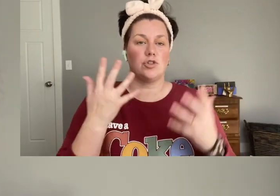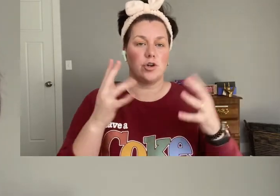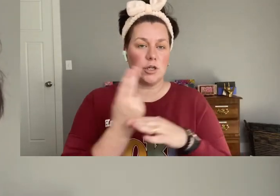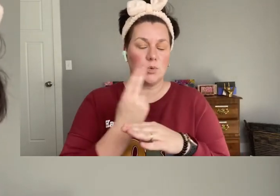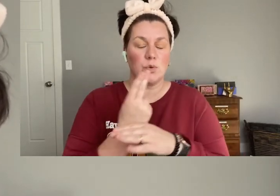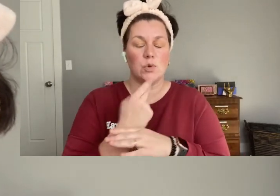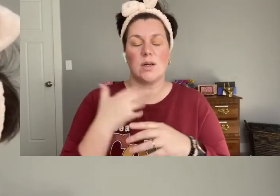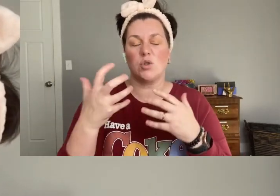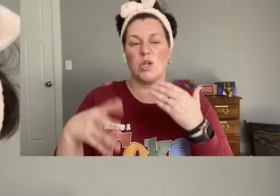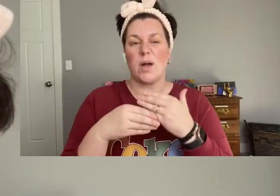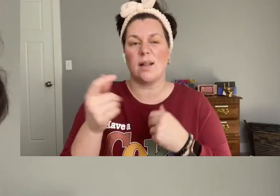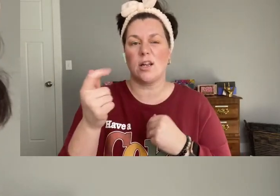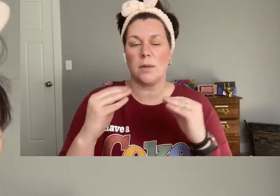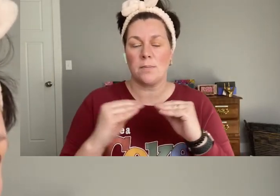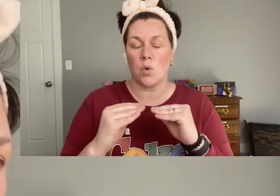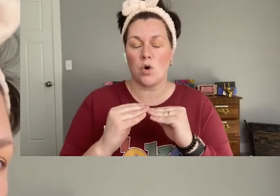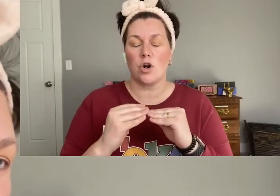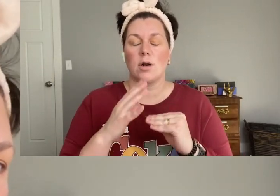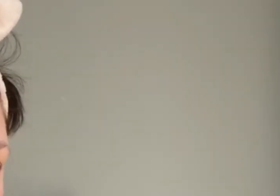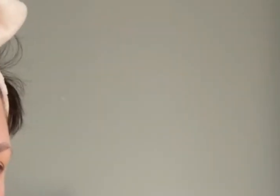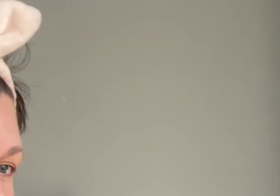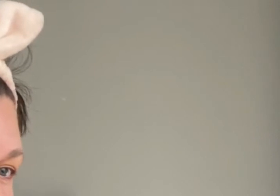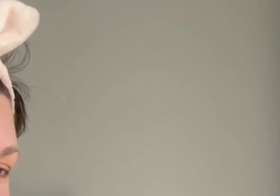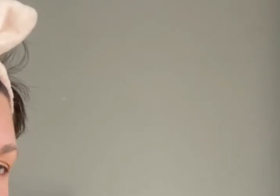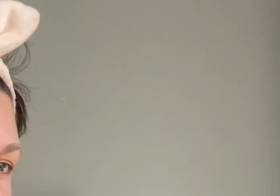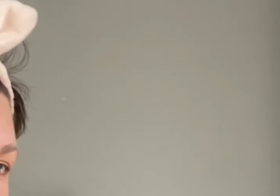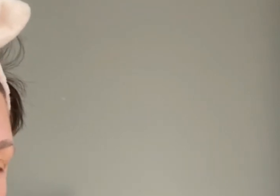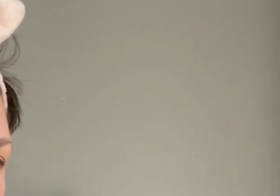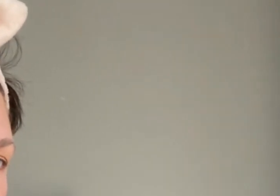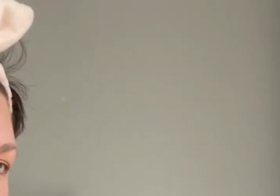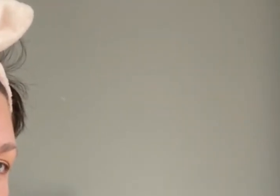let's just see if this adds,